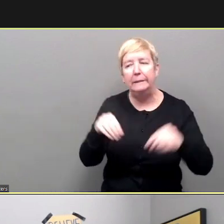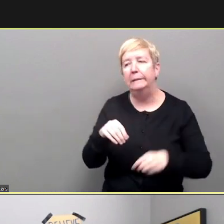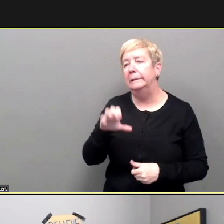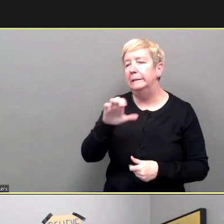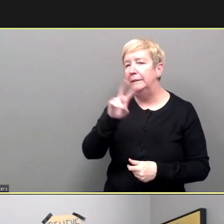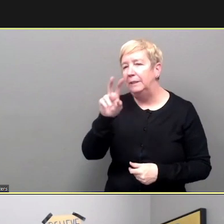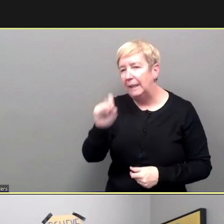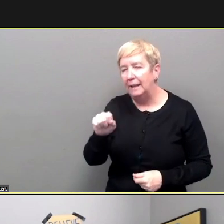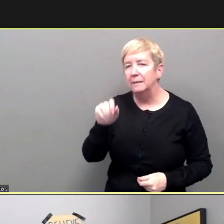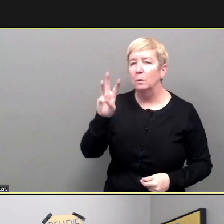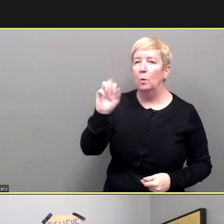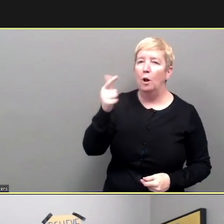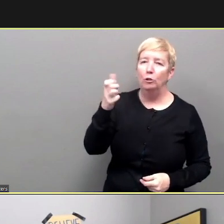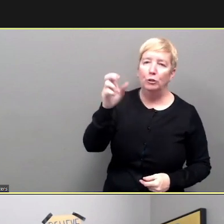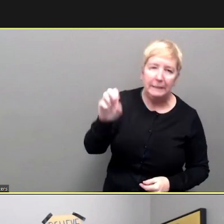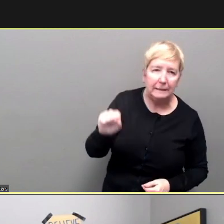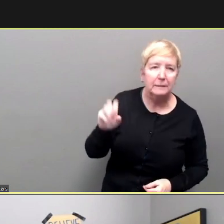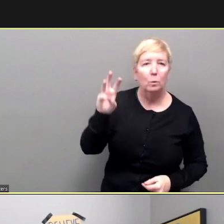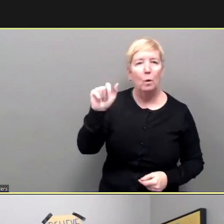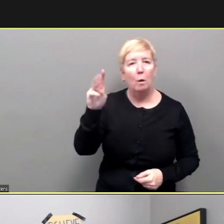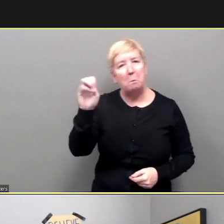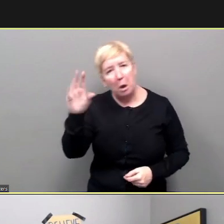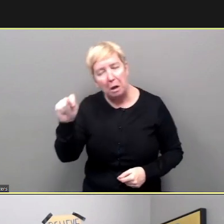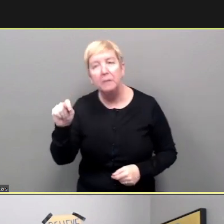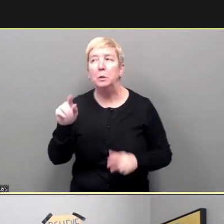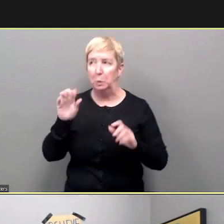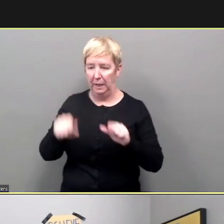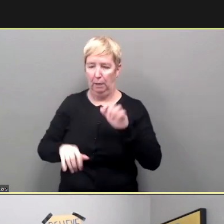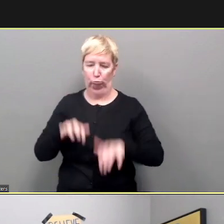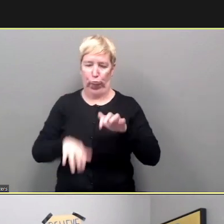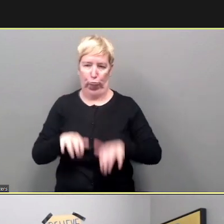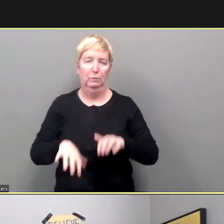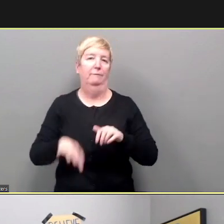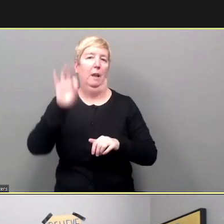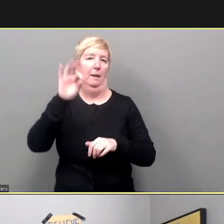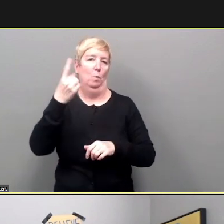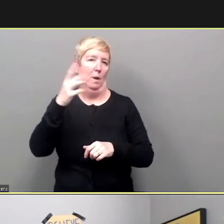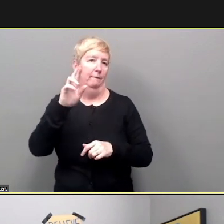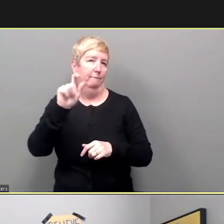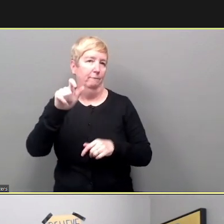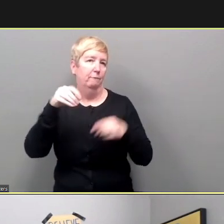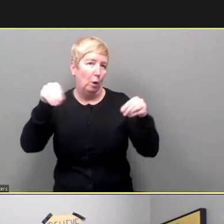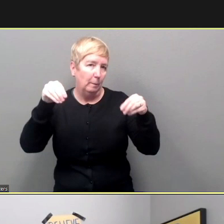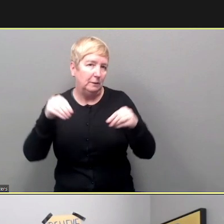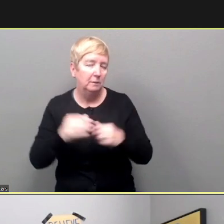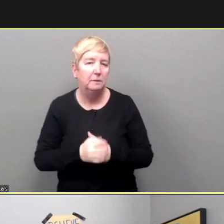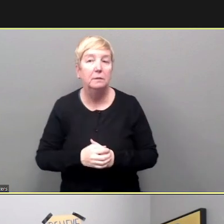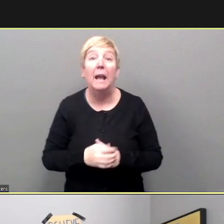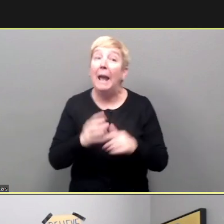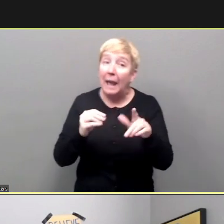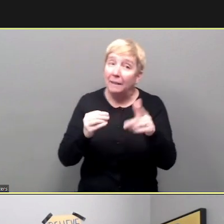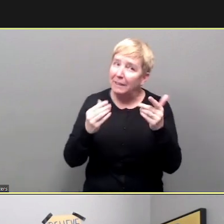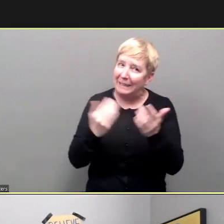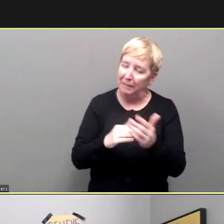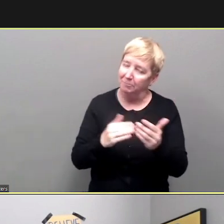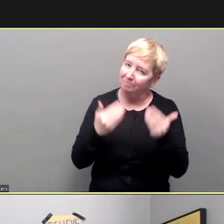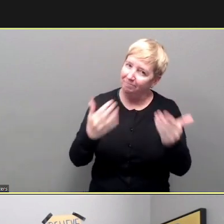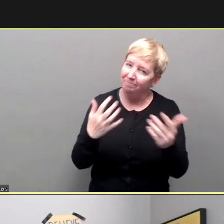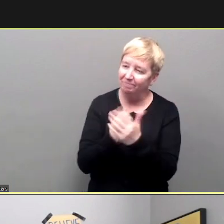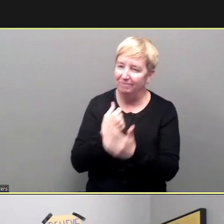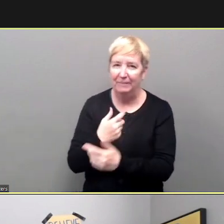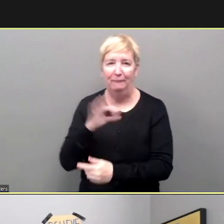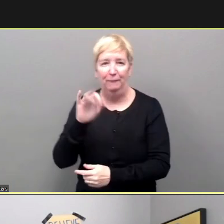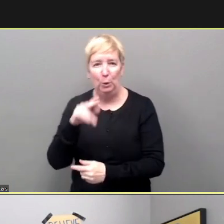go to vaccines.gov to find another site near you, and then once again, get your flu at the same time. Next